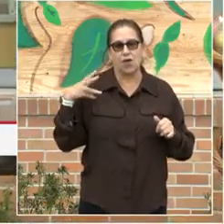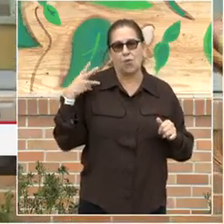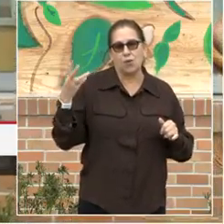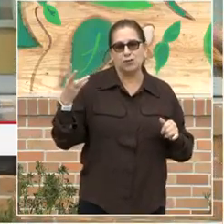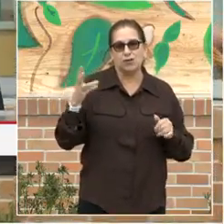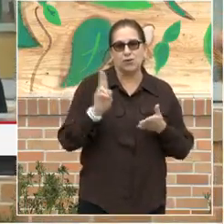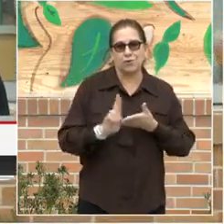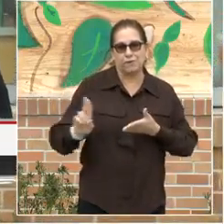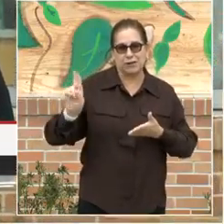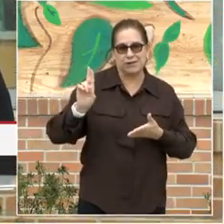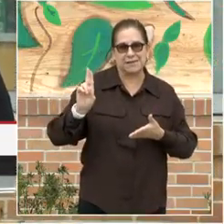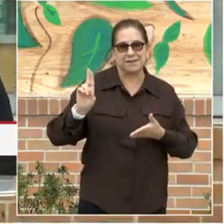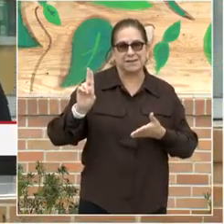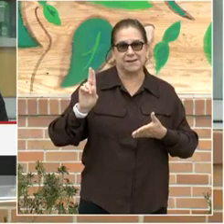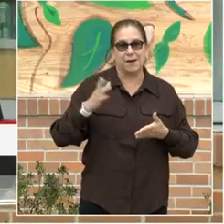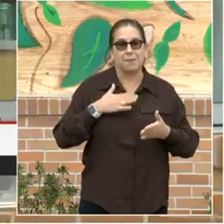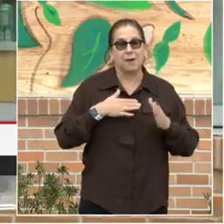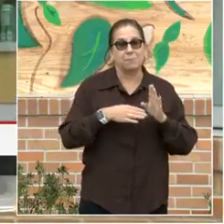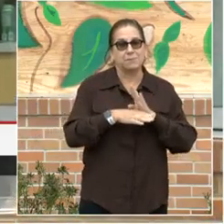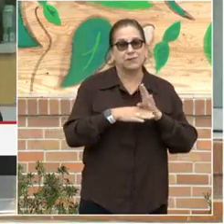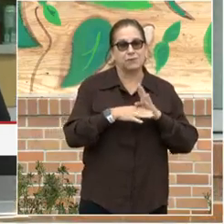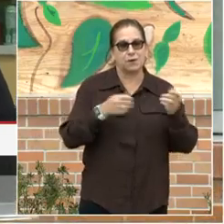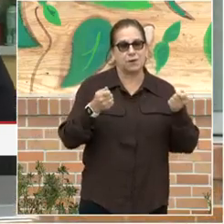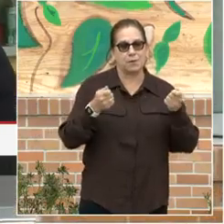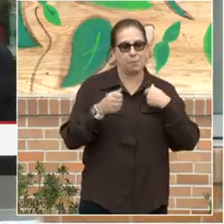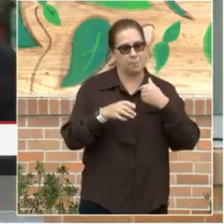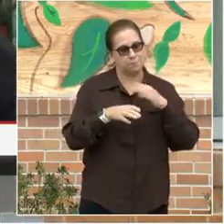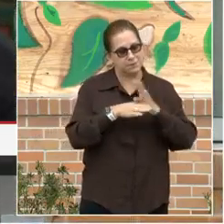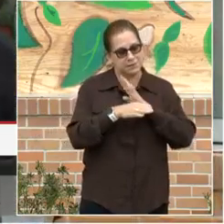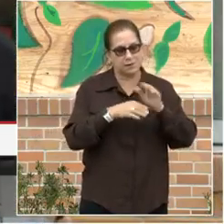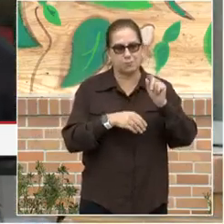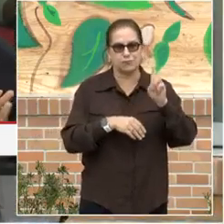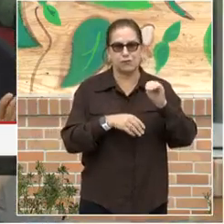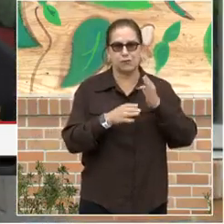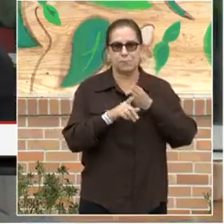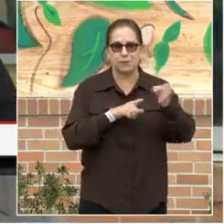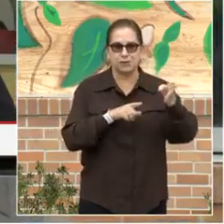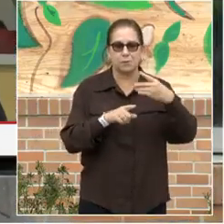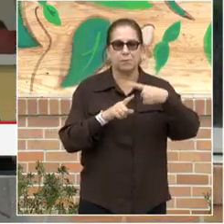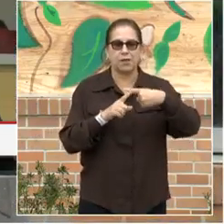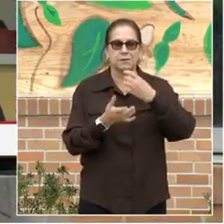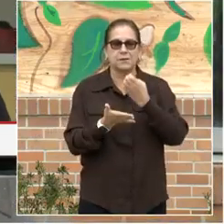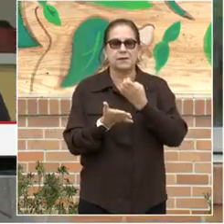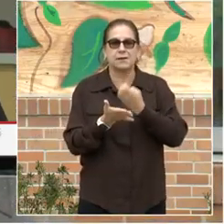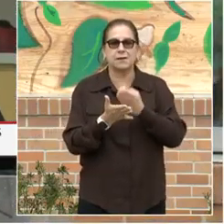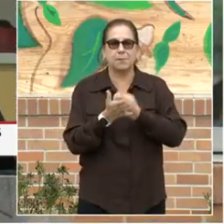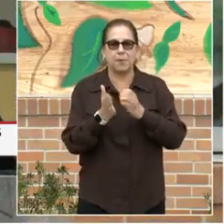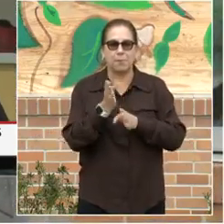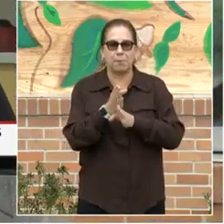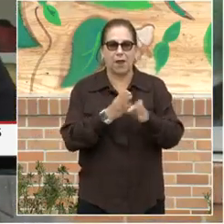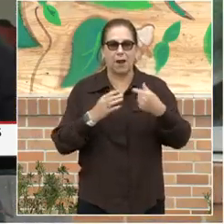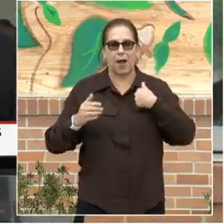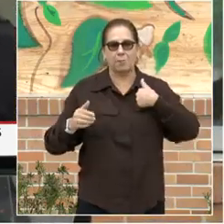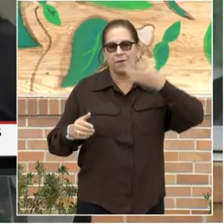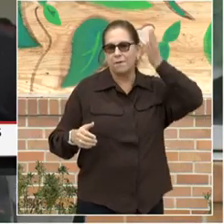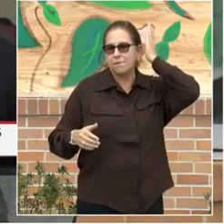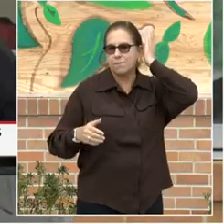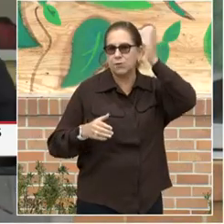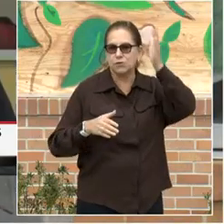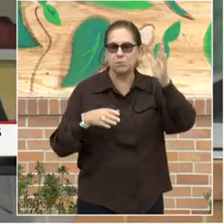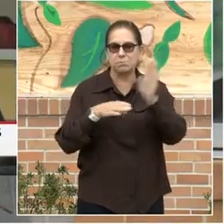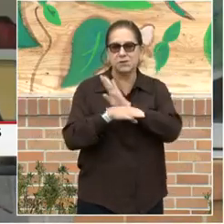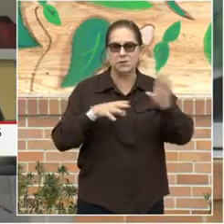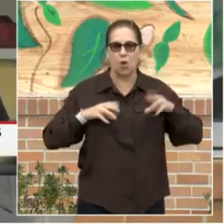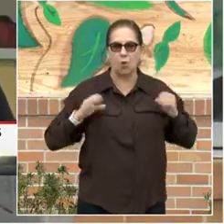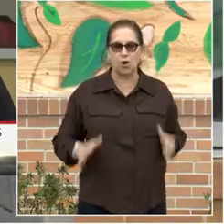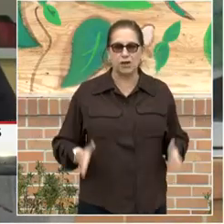administration major and an economics minor. You guys are looking at a future business owner right here. Okay, once I